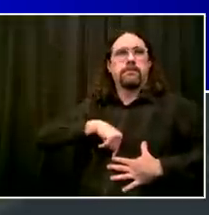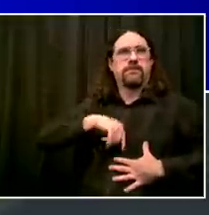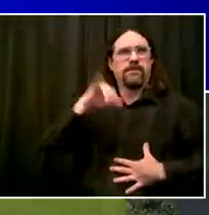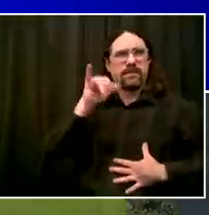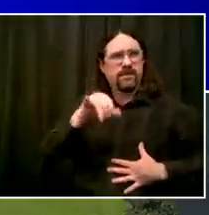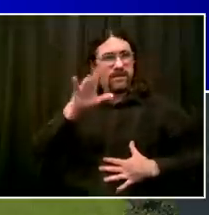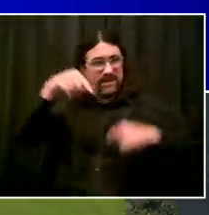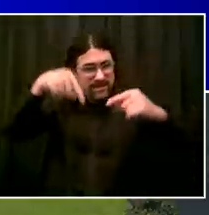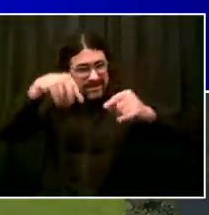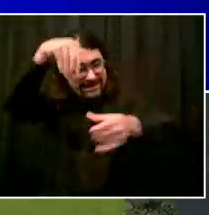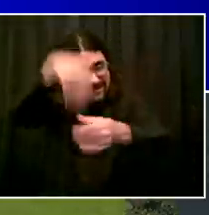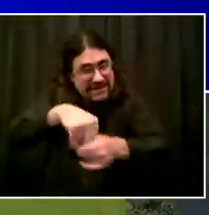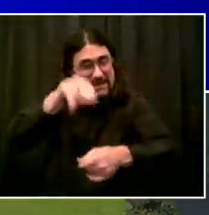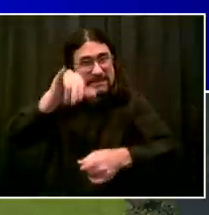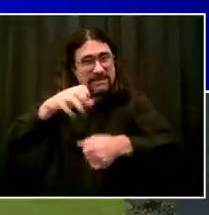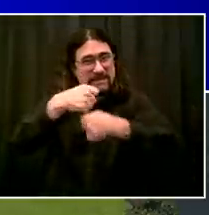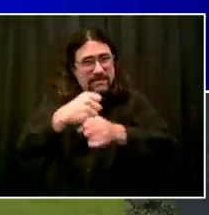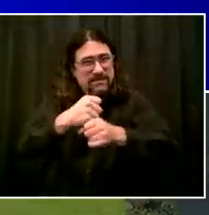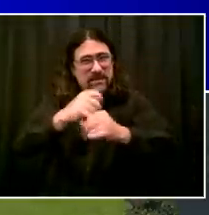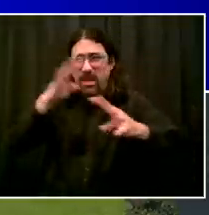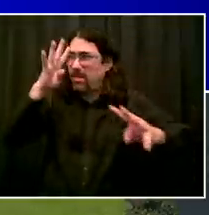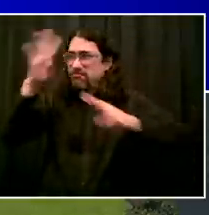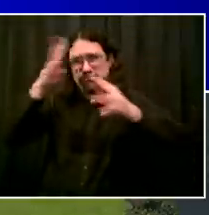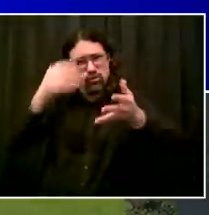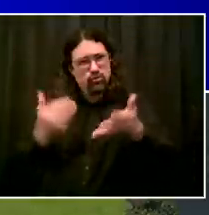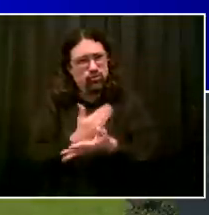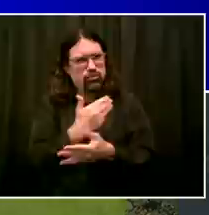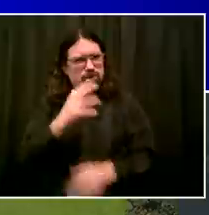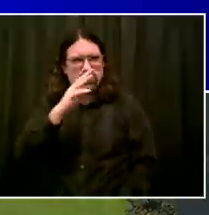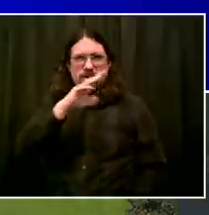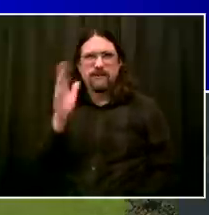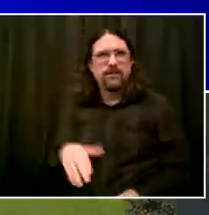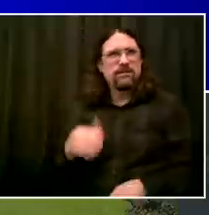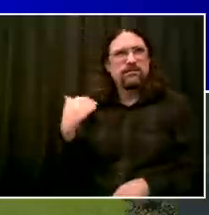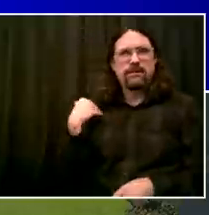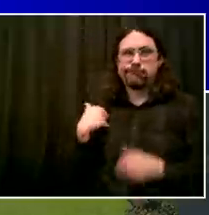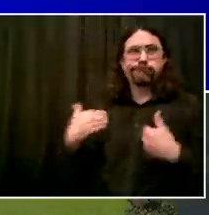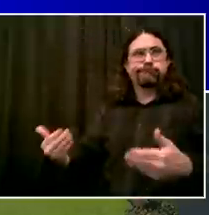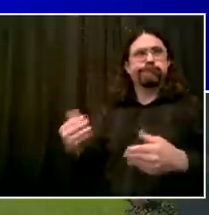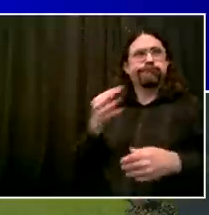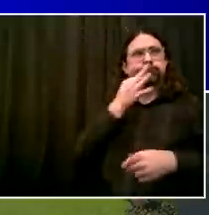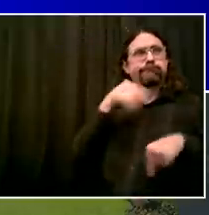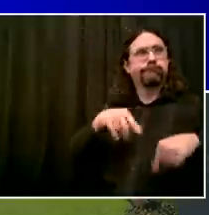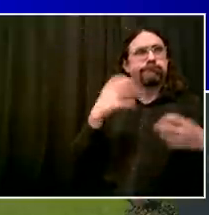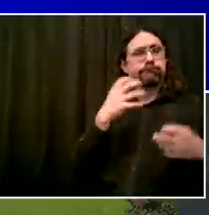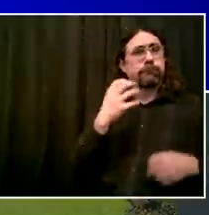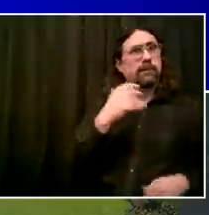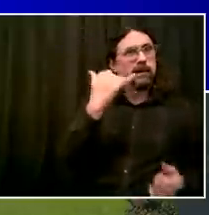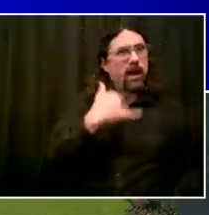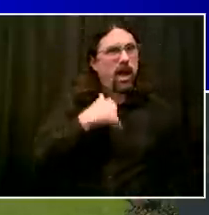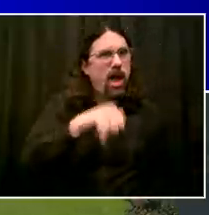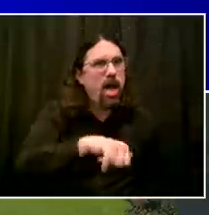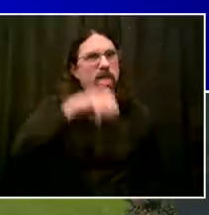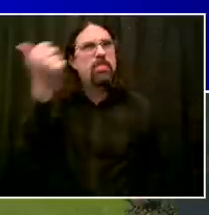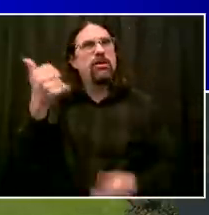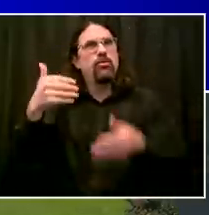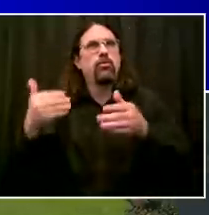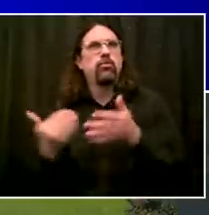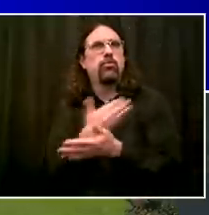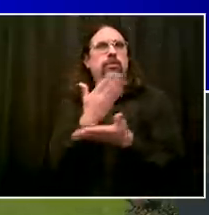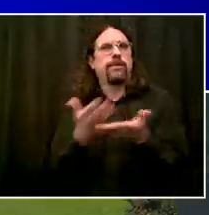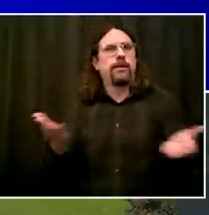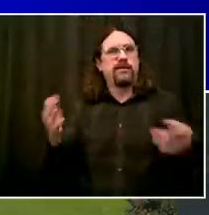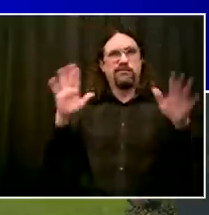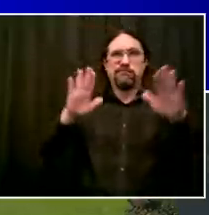And one of the more interesting ones has been the social distance circles. So there's an example right there. The idea of